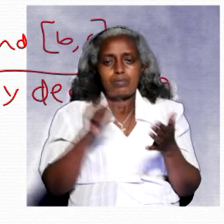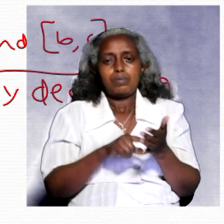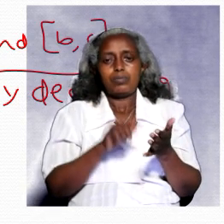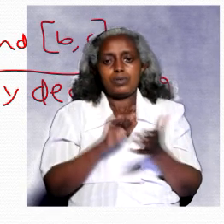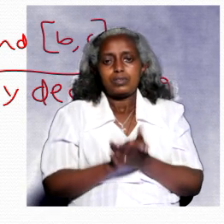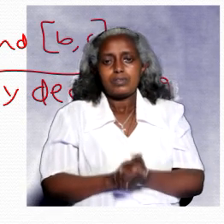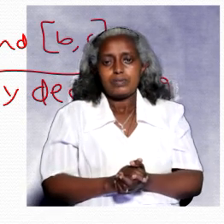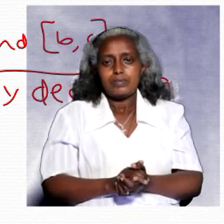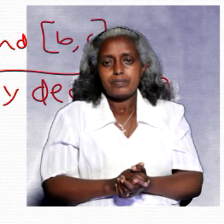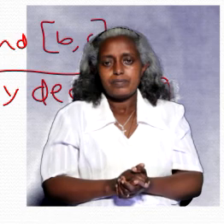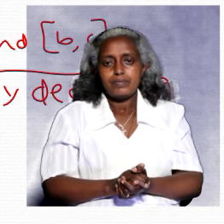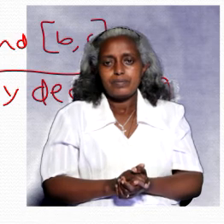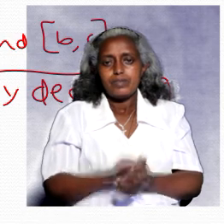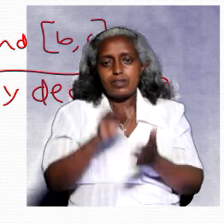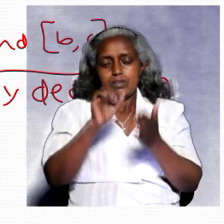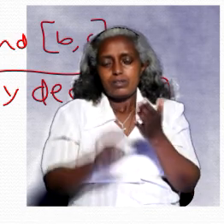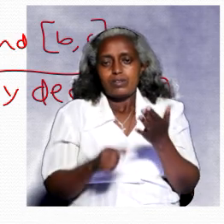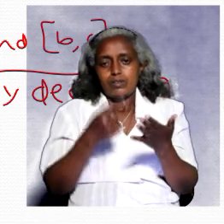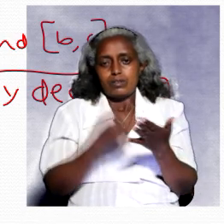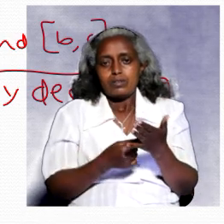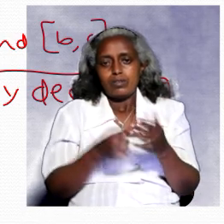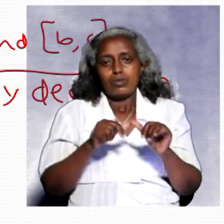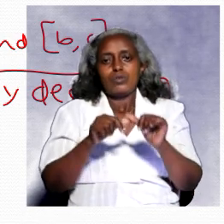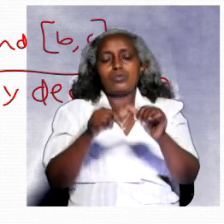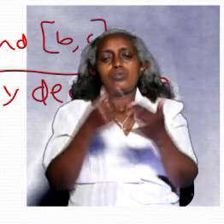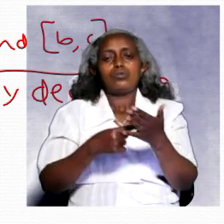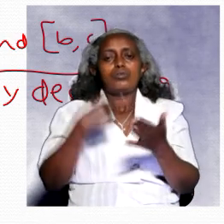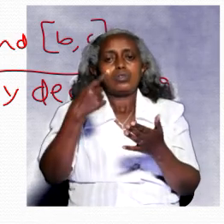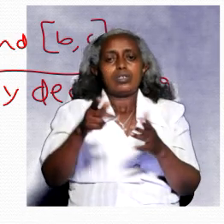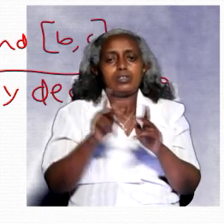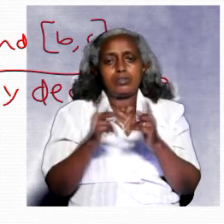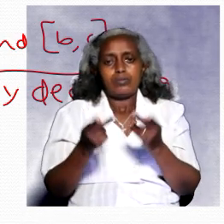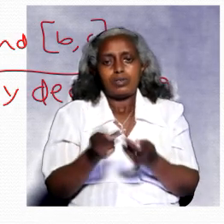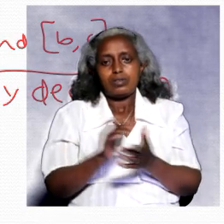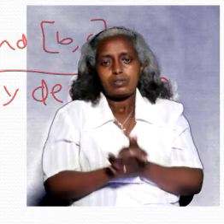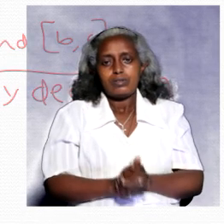minimum point. So this is it. We'll continue to the next part.